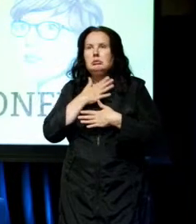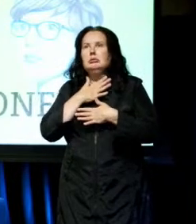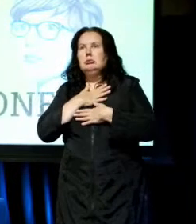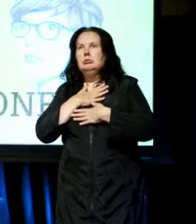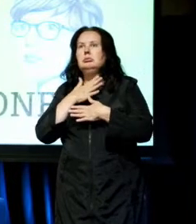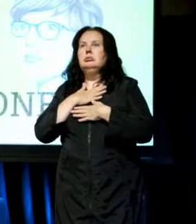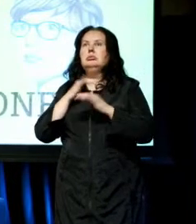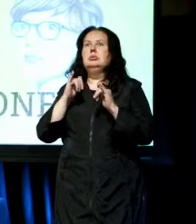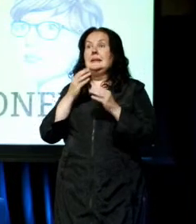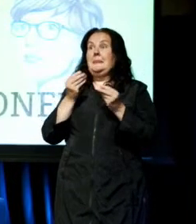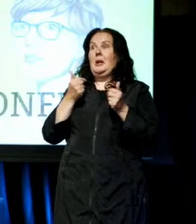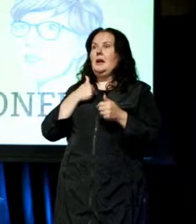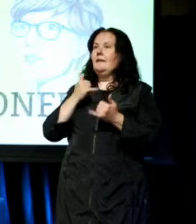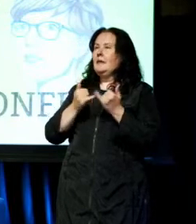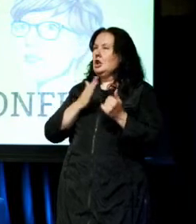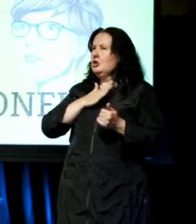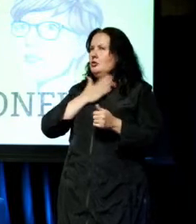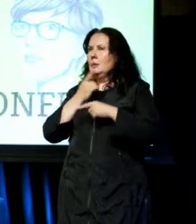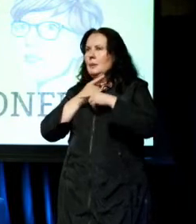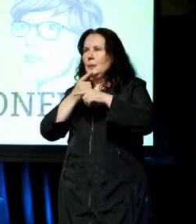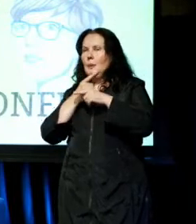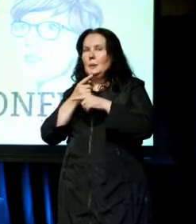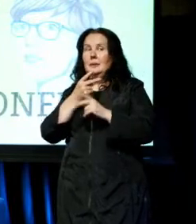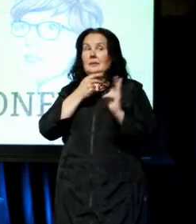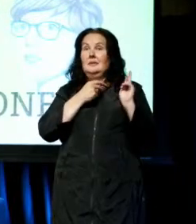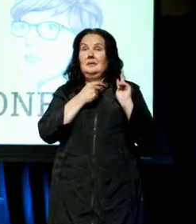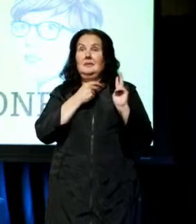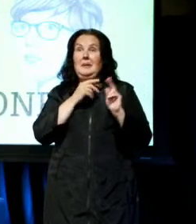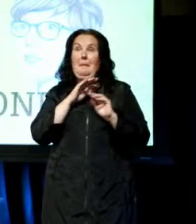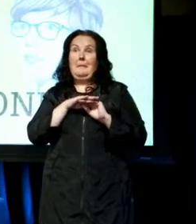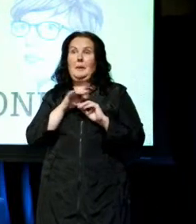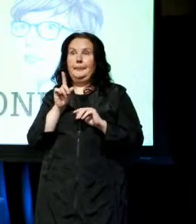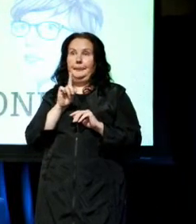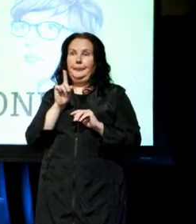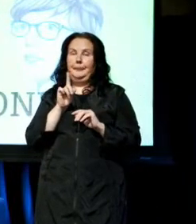and something that I was really interested in talking to you both about was